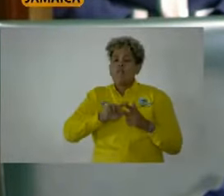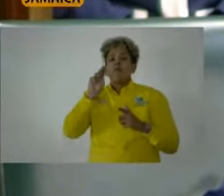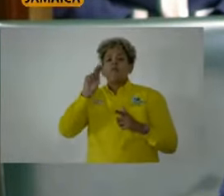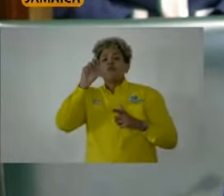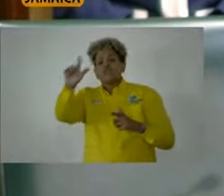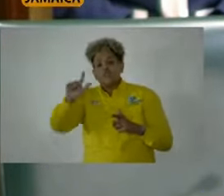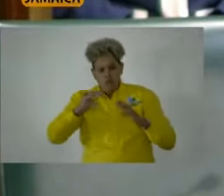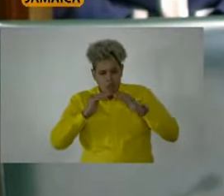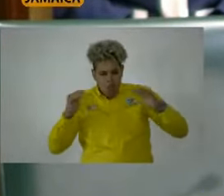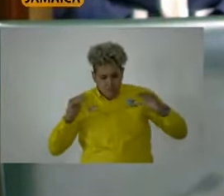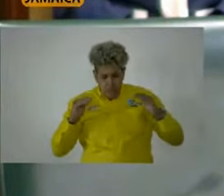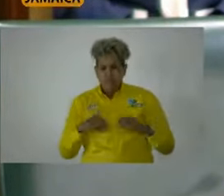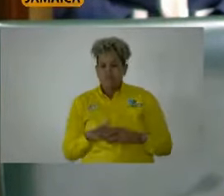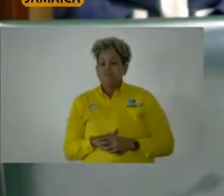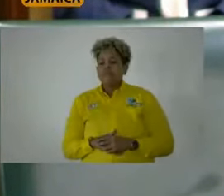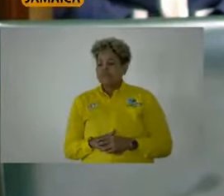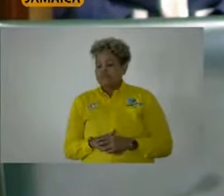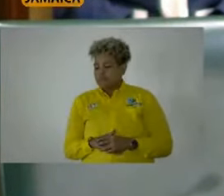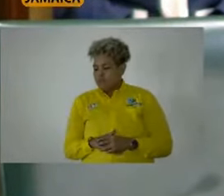level.